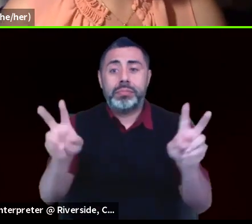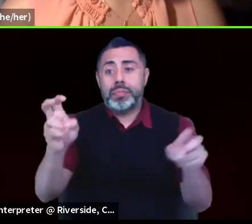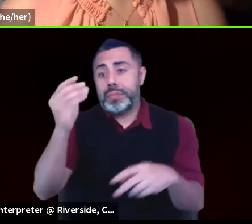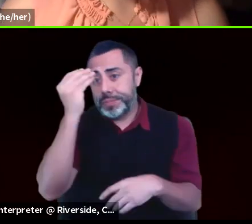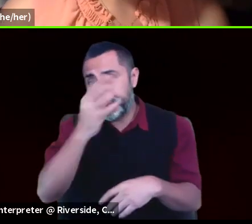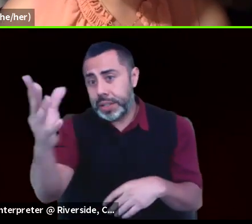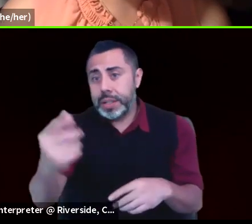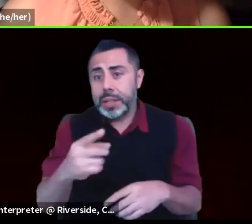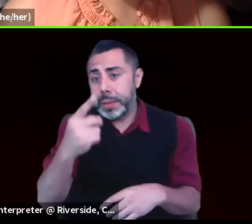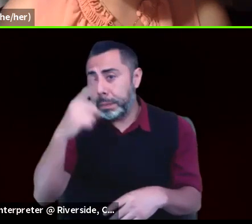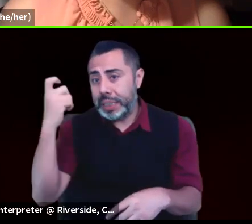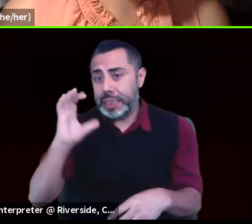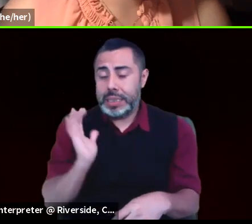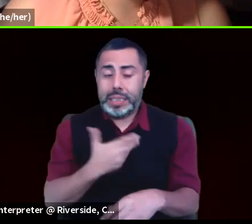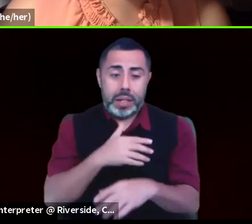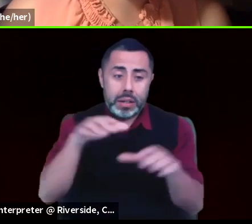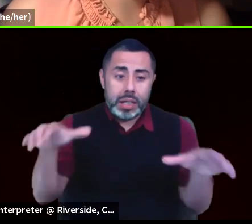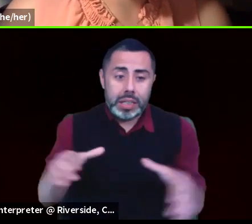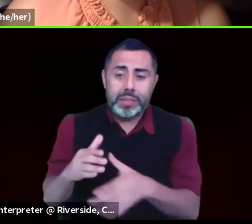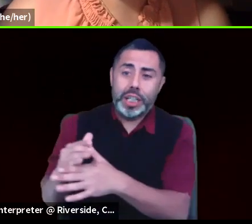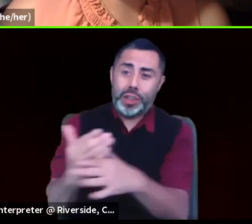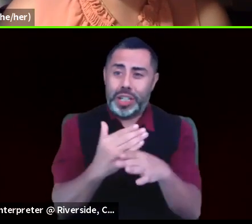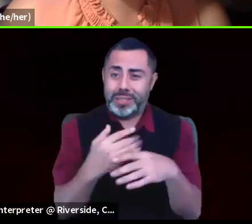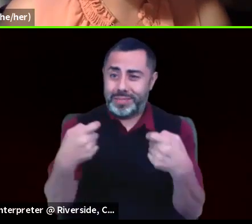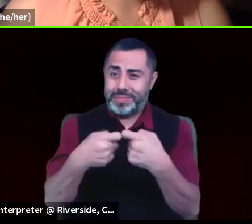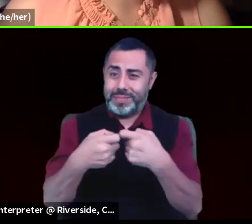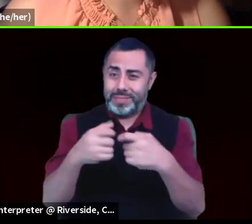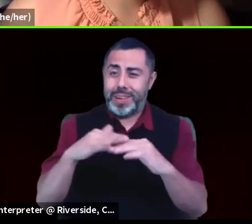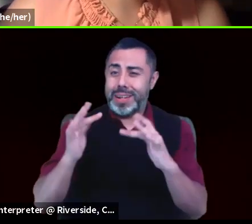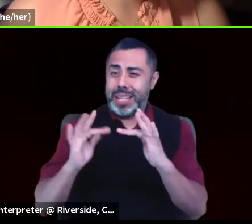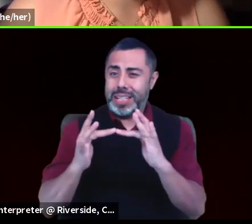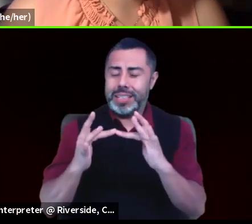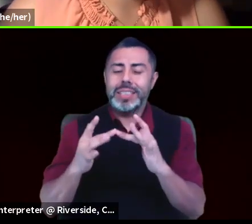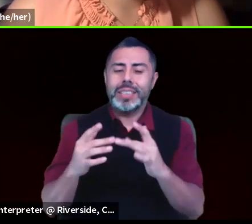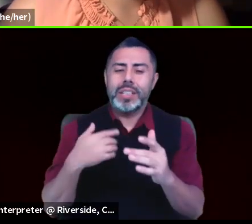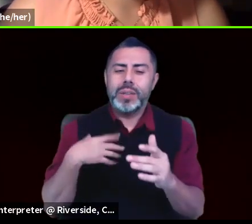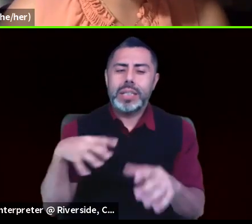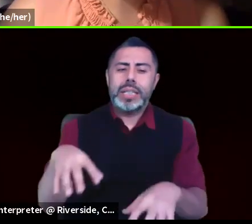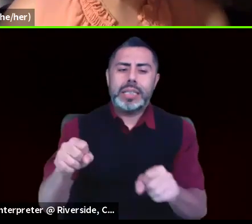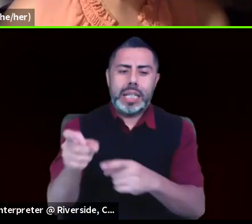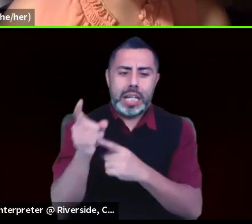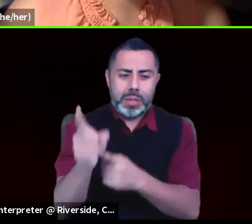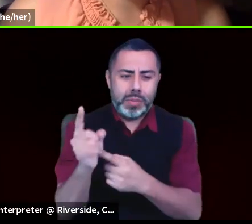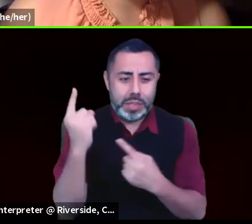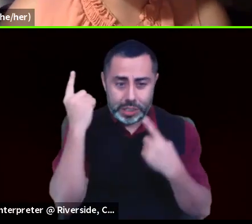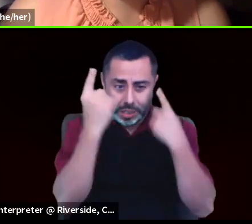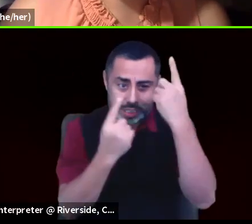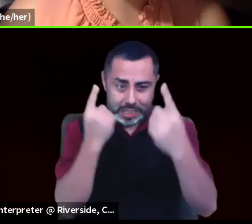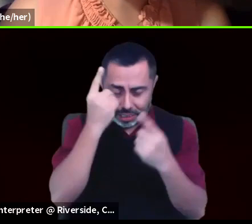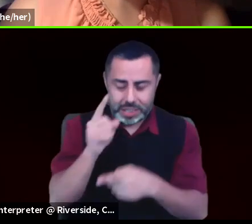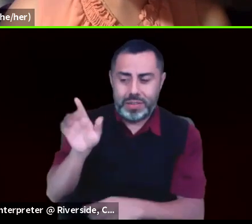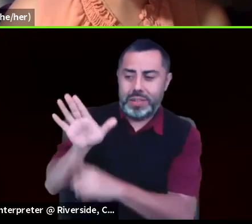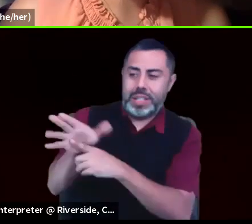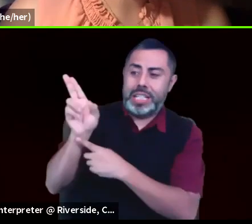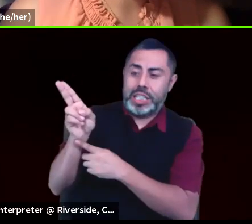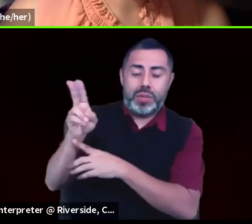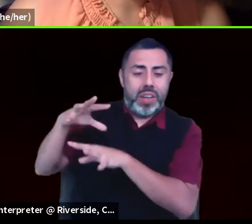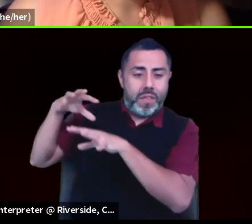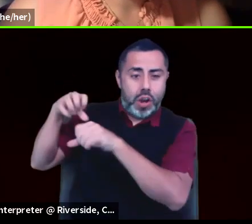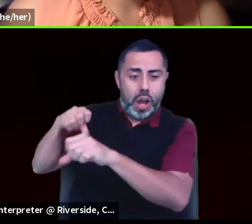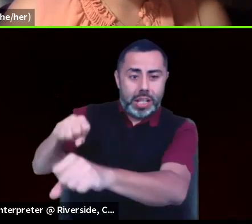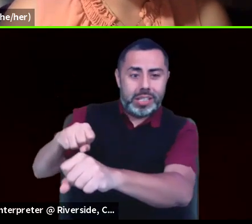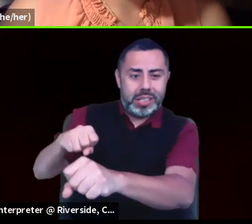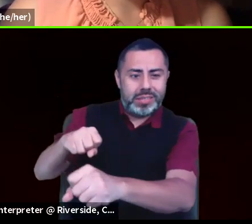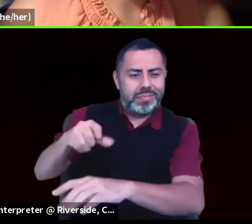let's also take a moment to consider the legacy of colonization embedded within the technologies,